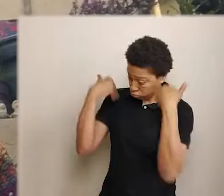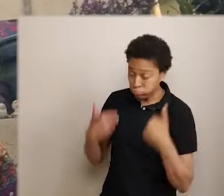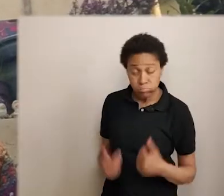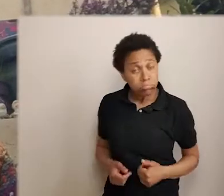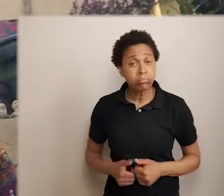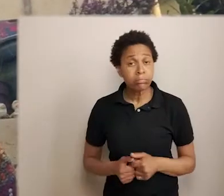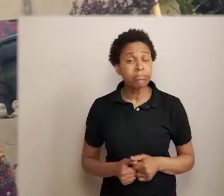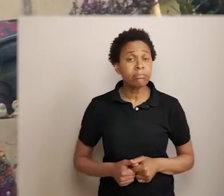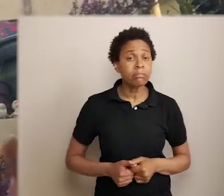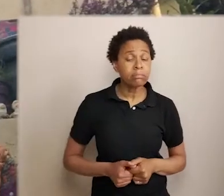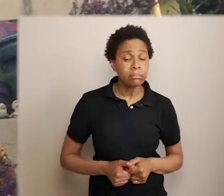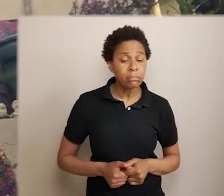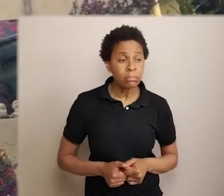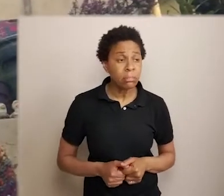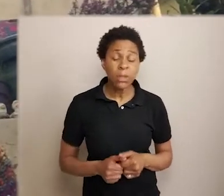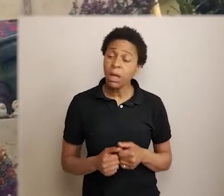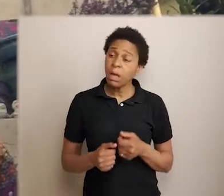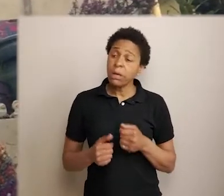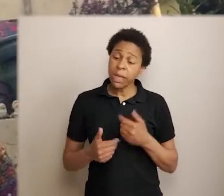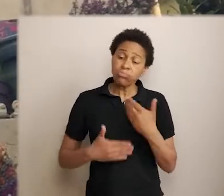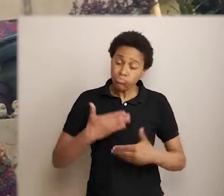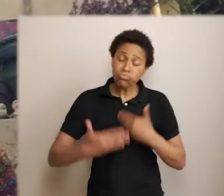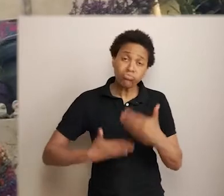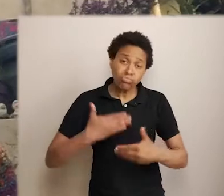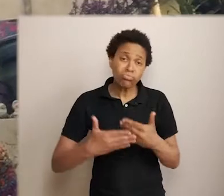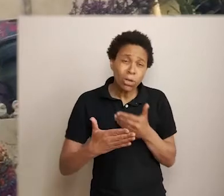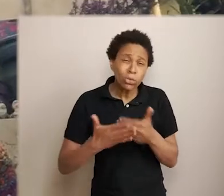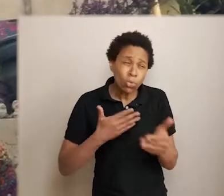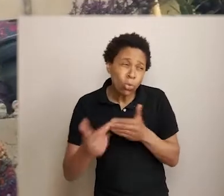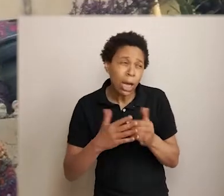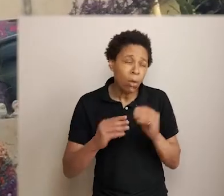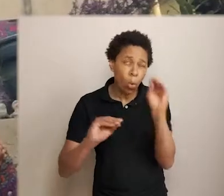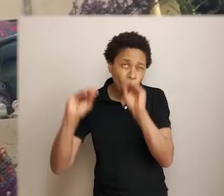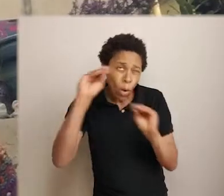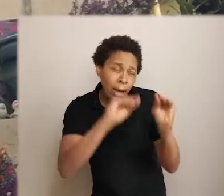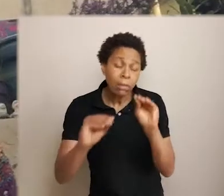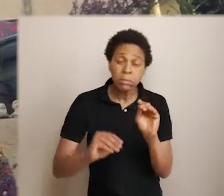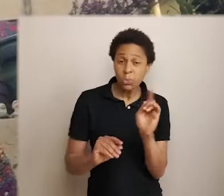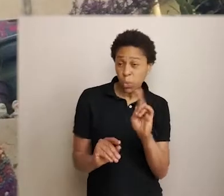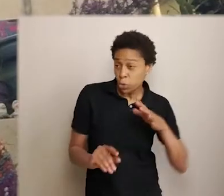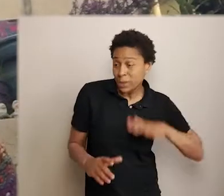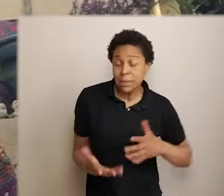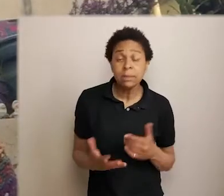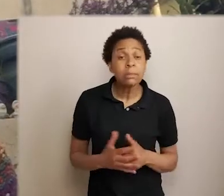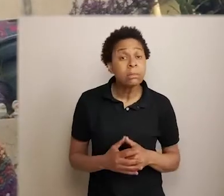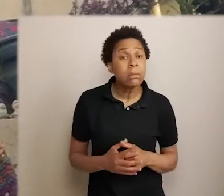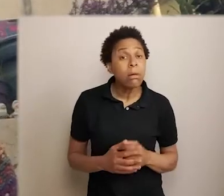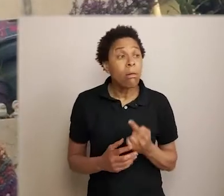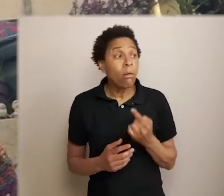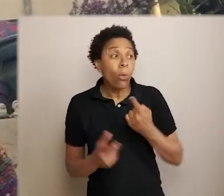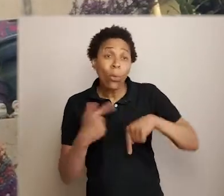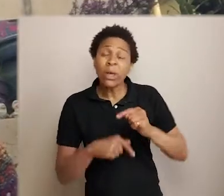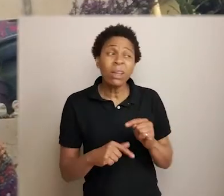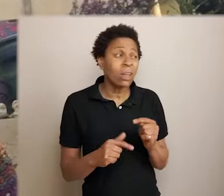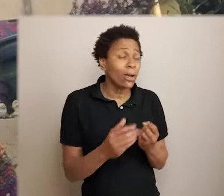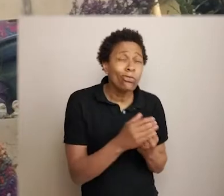then find their own way. And one of the things I liked about those early days is that we lived communally, very much so. We grew lots of stuff.